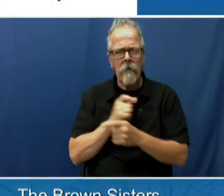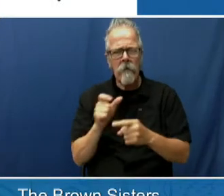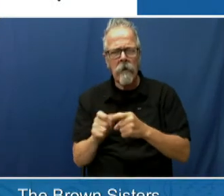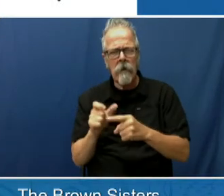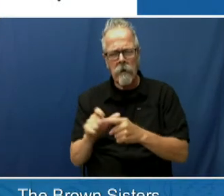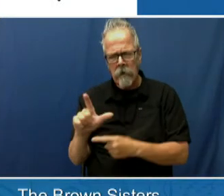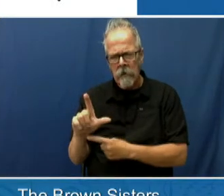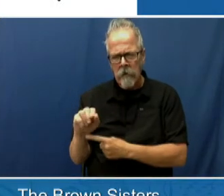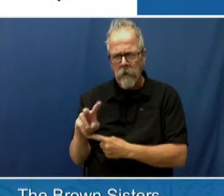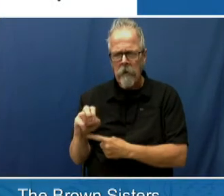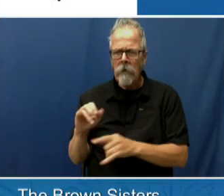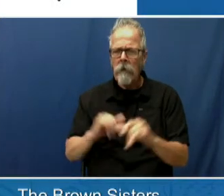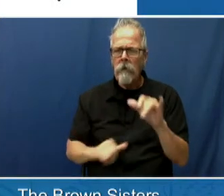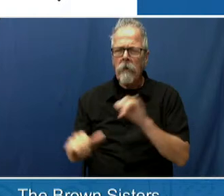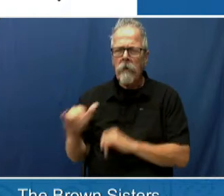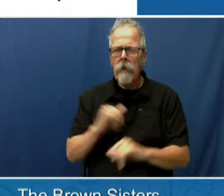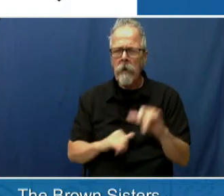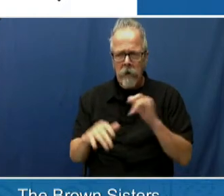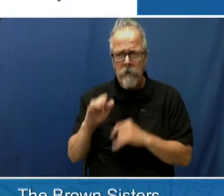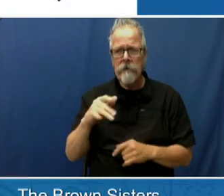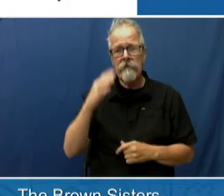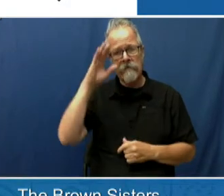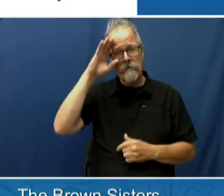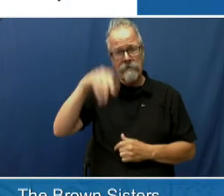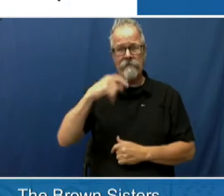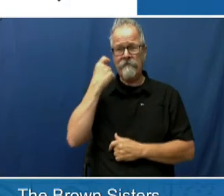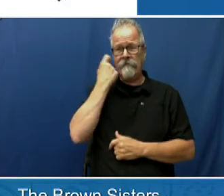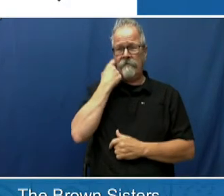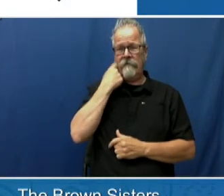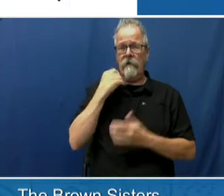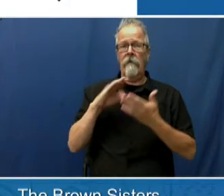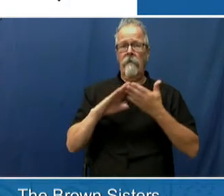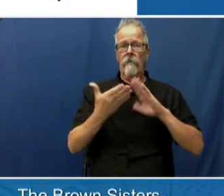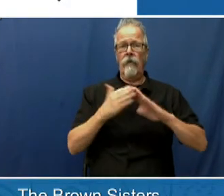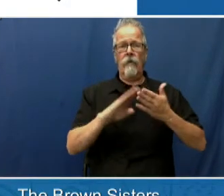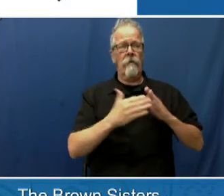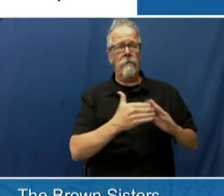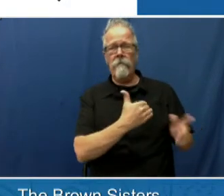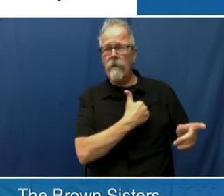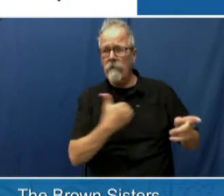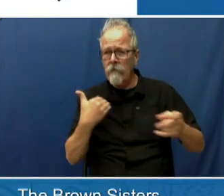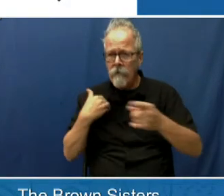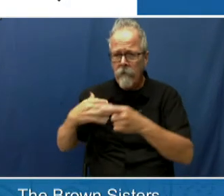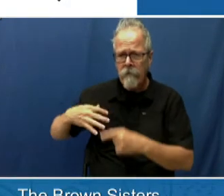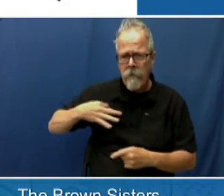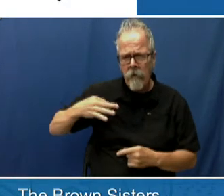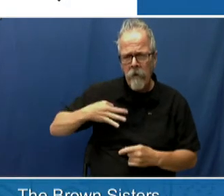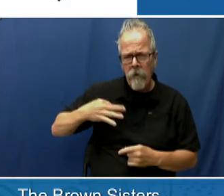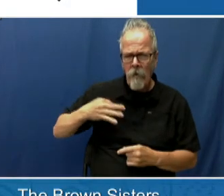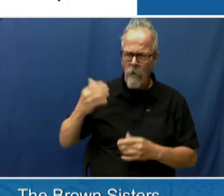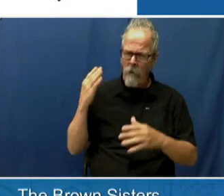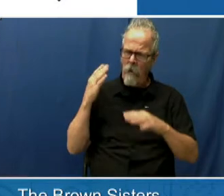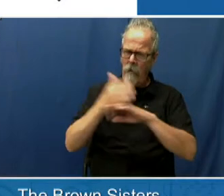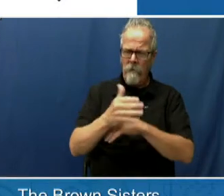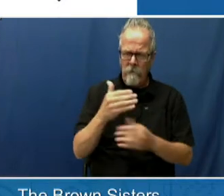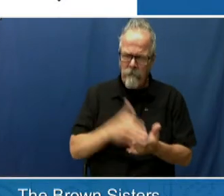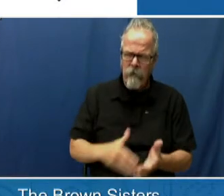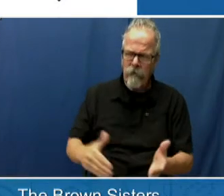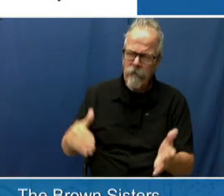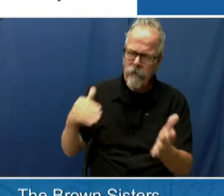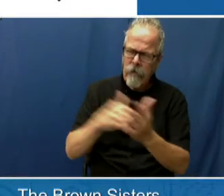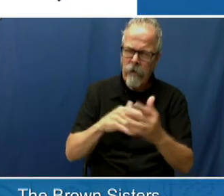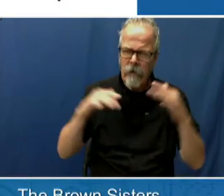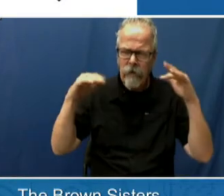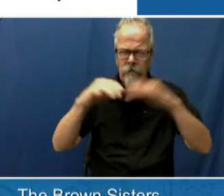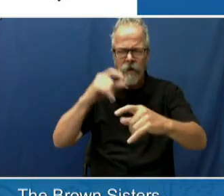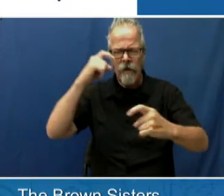just recently, community members have volunteered by the thousands to donate resources, to stabilize our